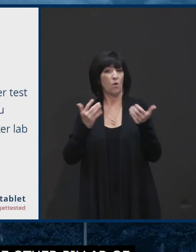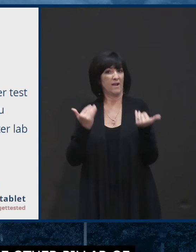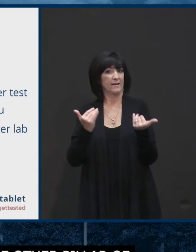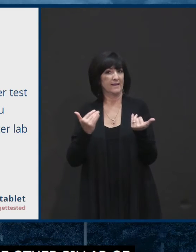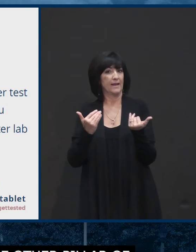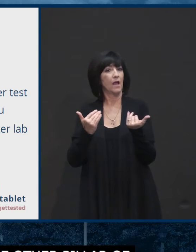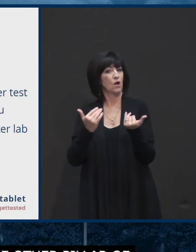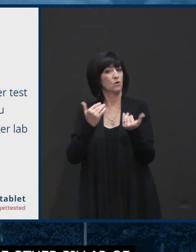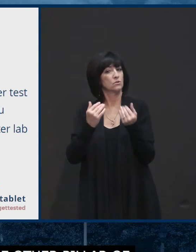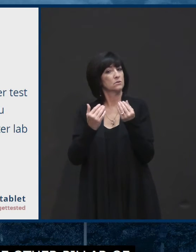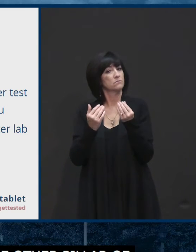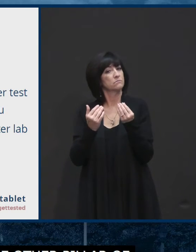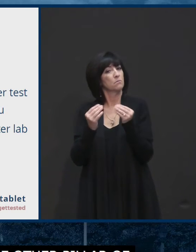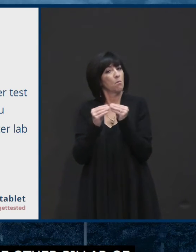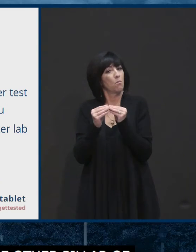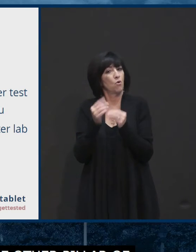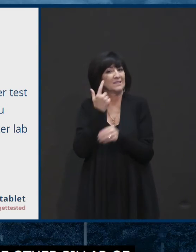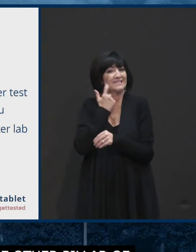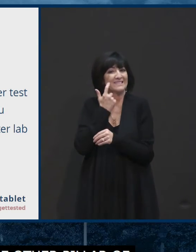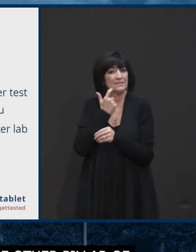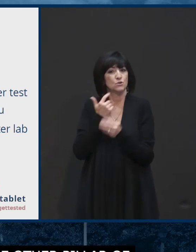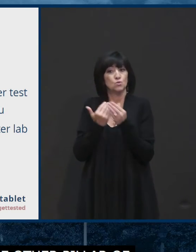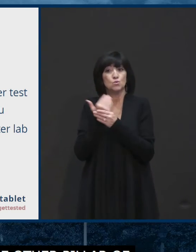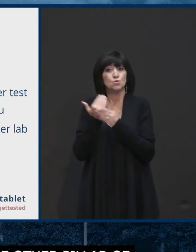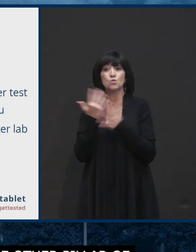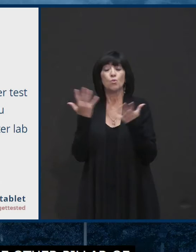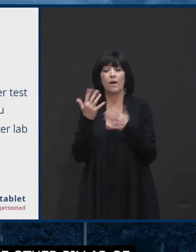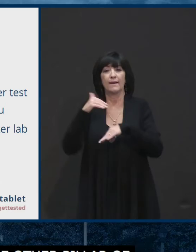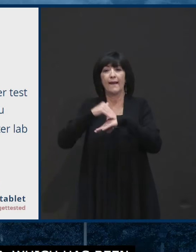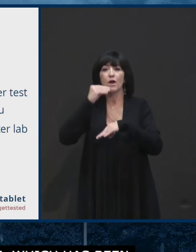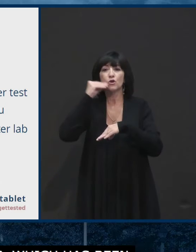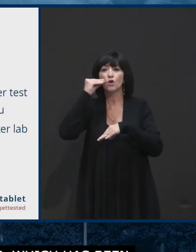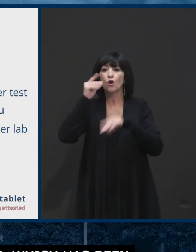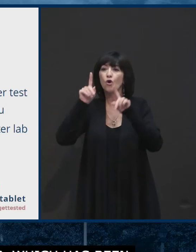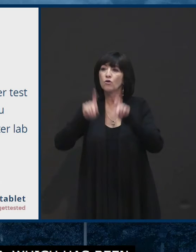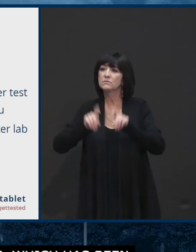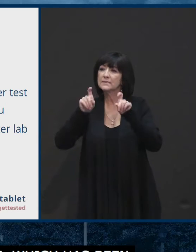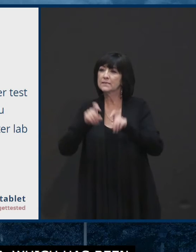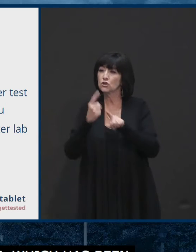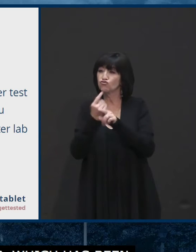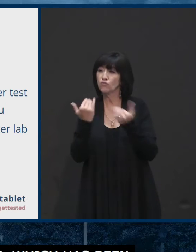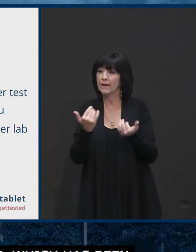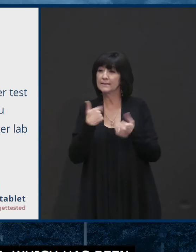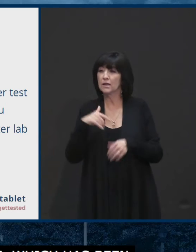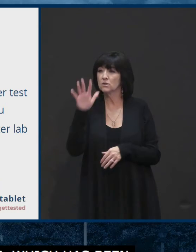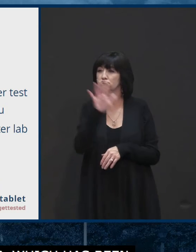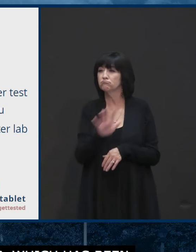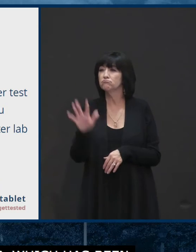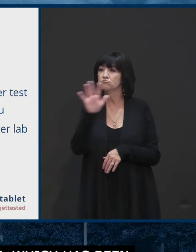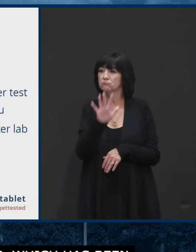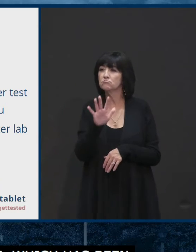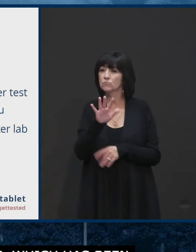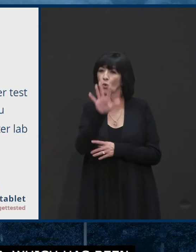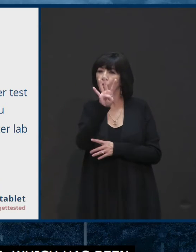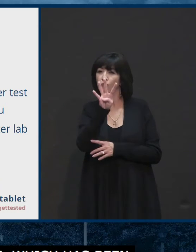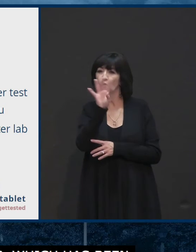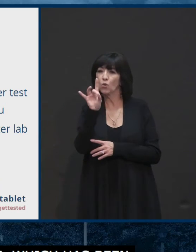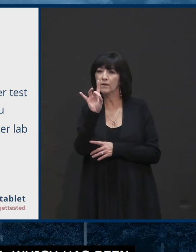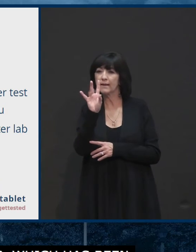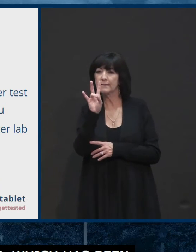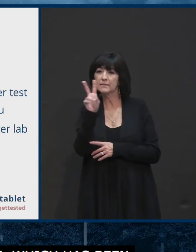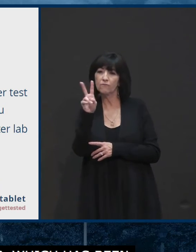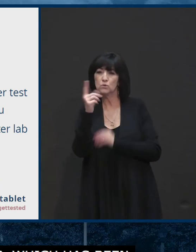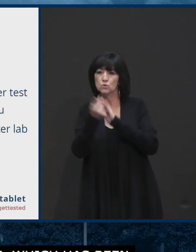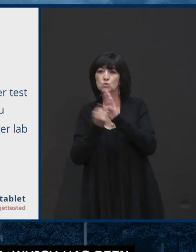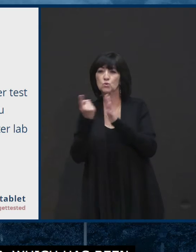has been very successful. Again, we're about we're under a 48-hour turnaround time once it gets to the